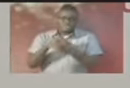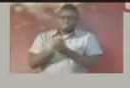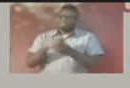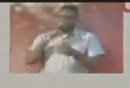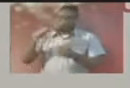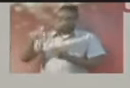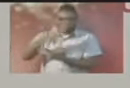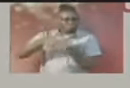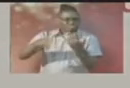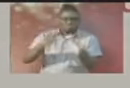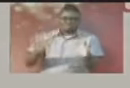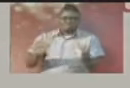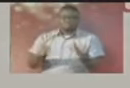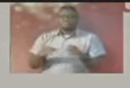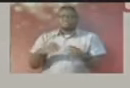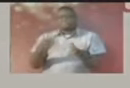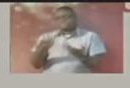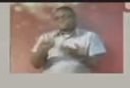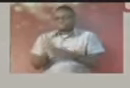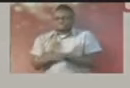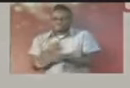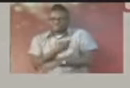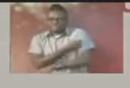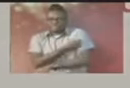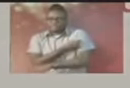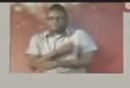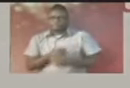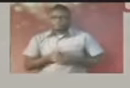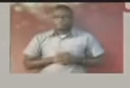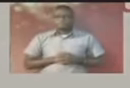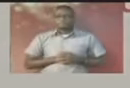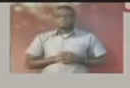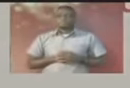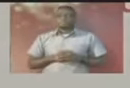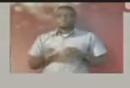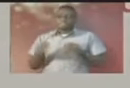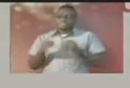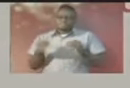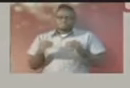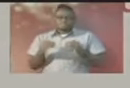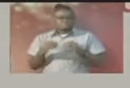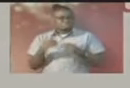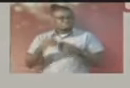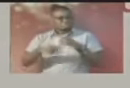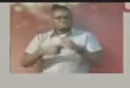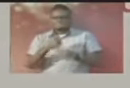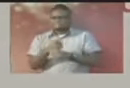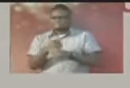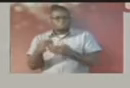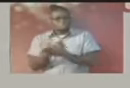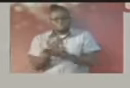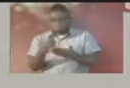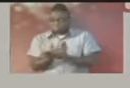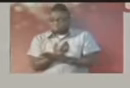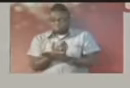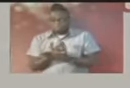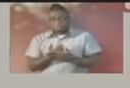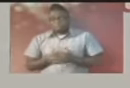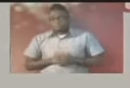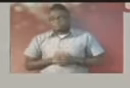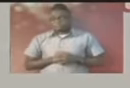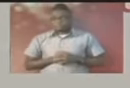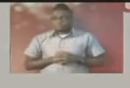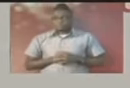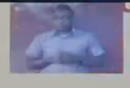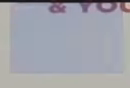as quickly as we can. It's a fairly new variant in terms of the variants of concern, and again,